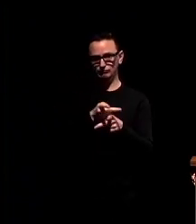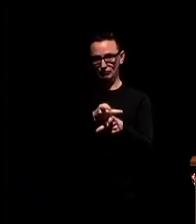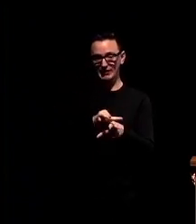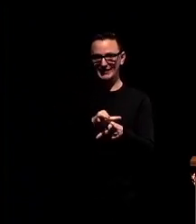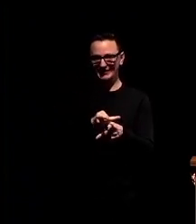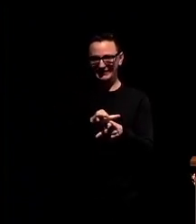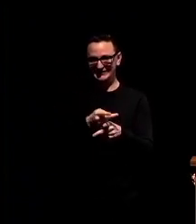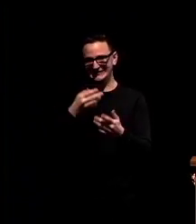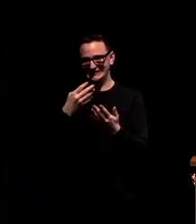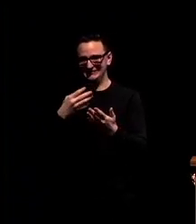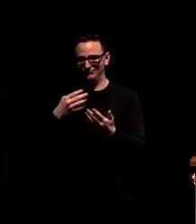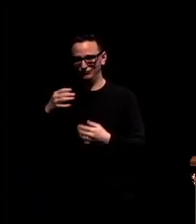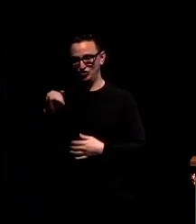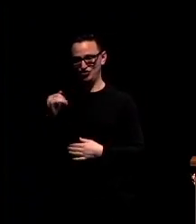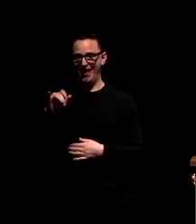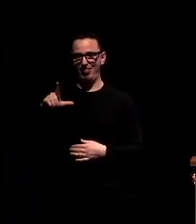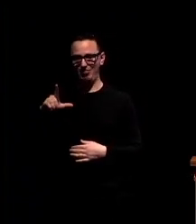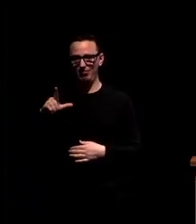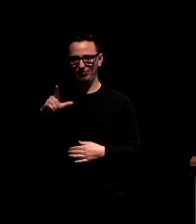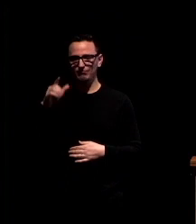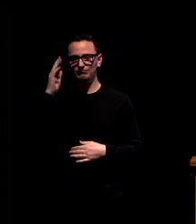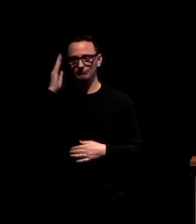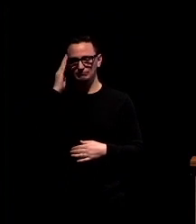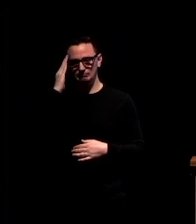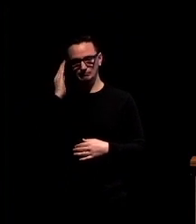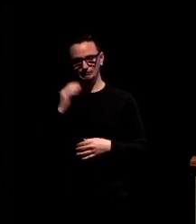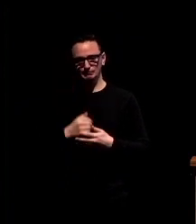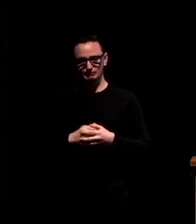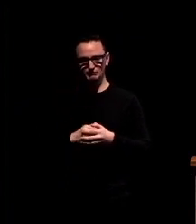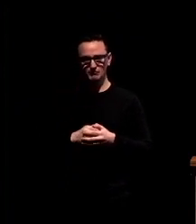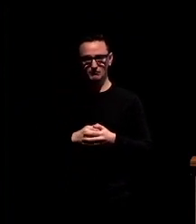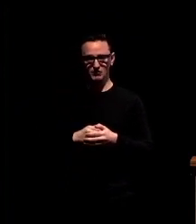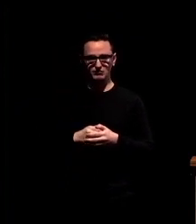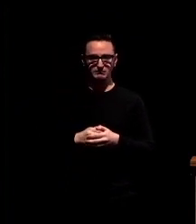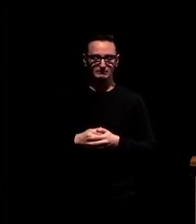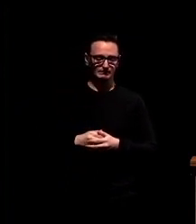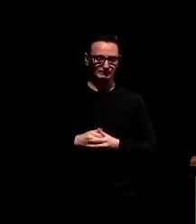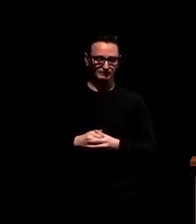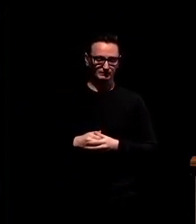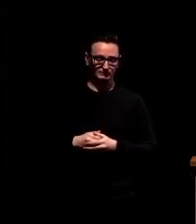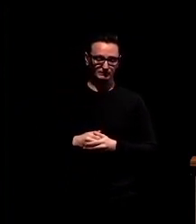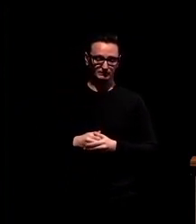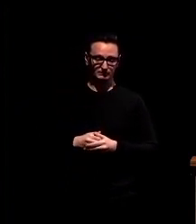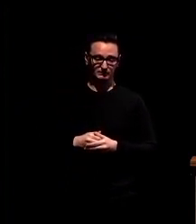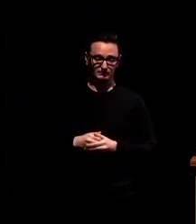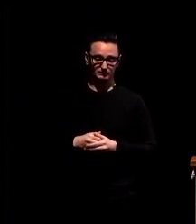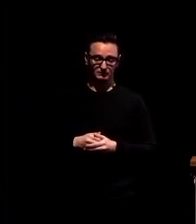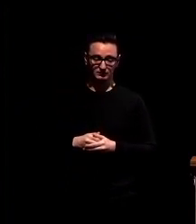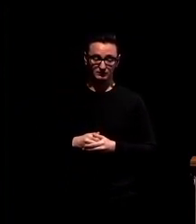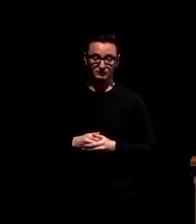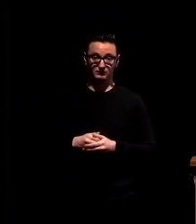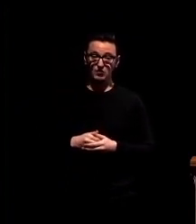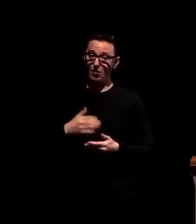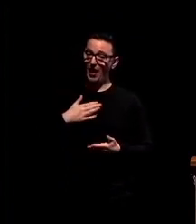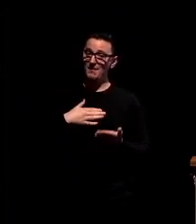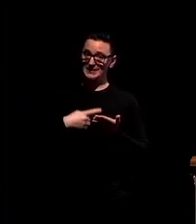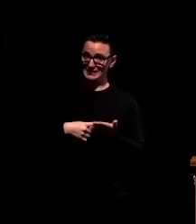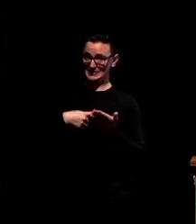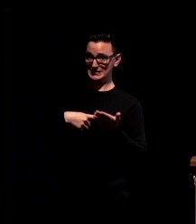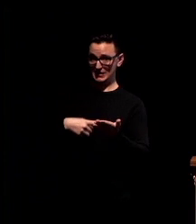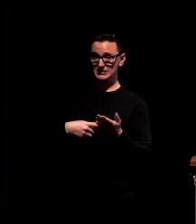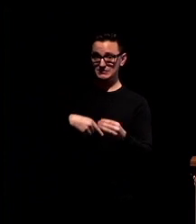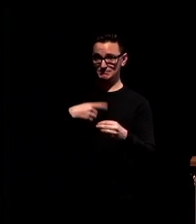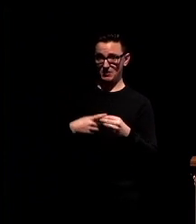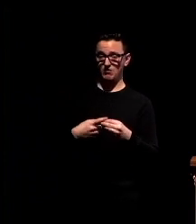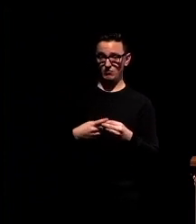terms of early intervention and actually being able and willing to accept that care. So I'm going to talk a little bit